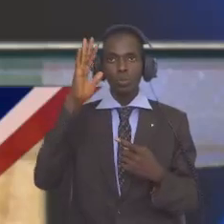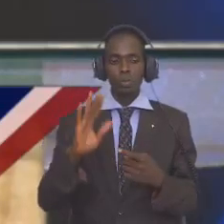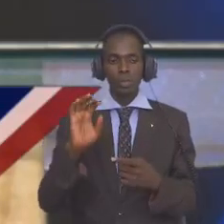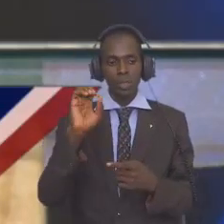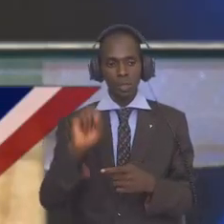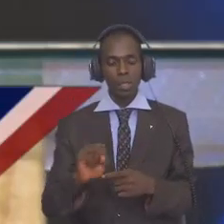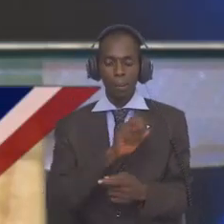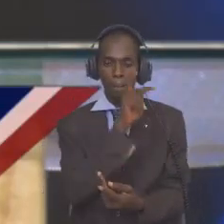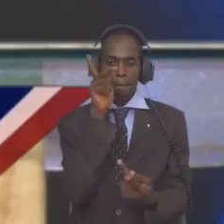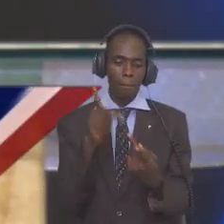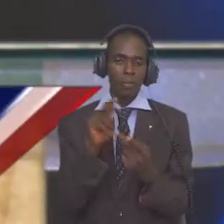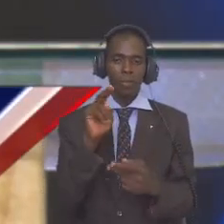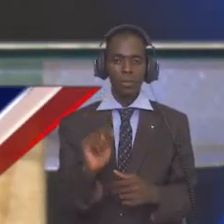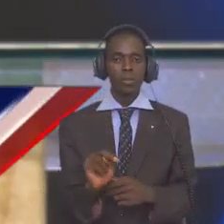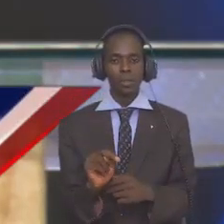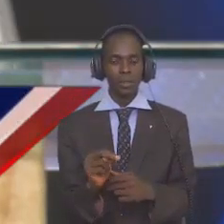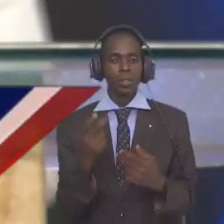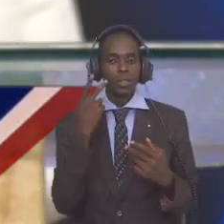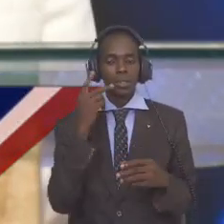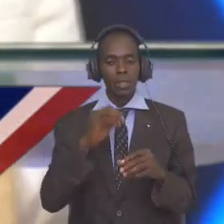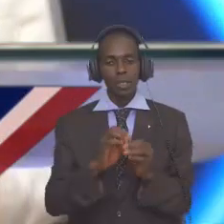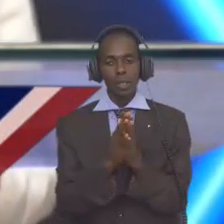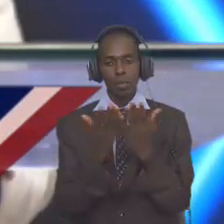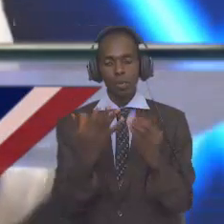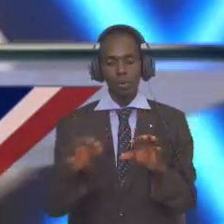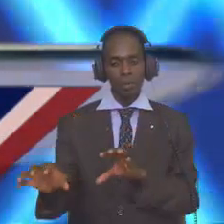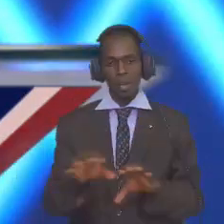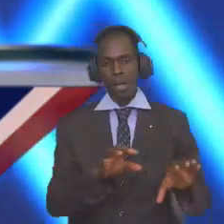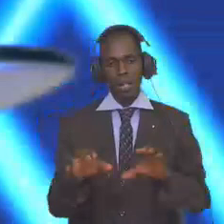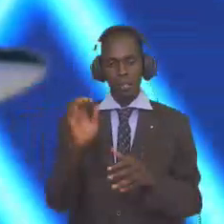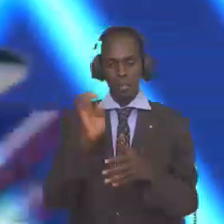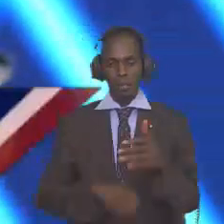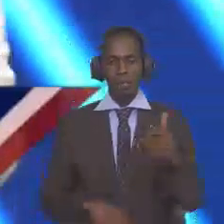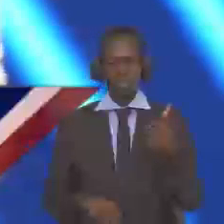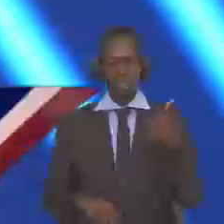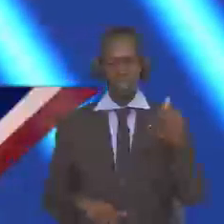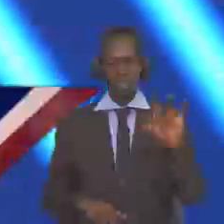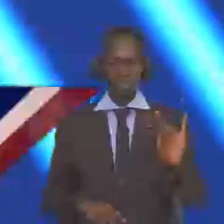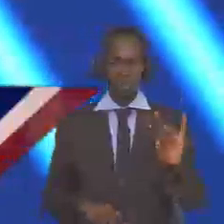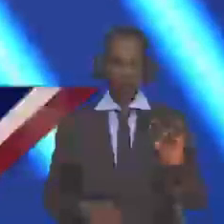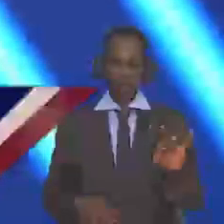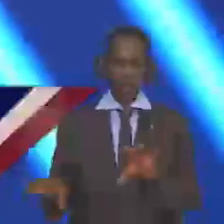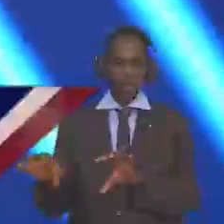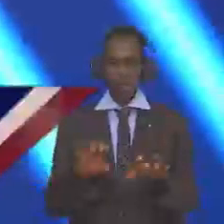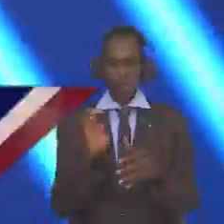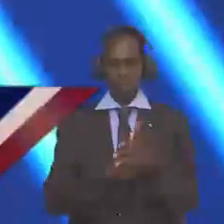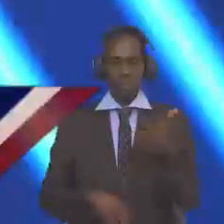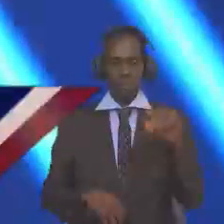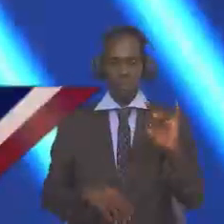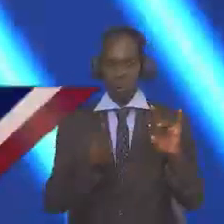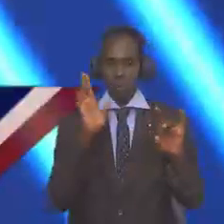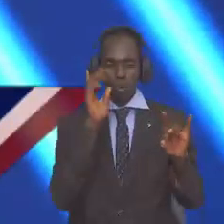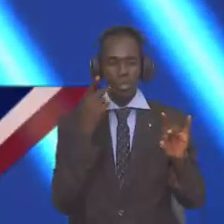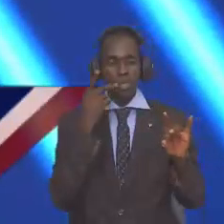preacher's perfection. We're coming to Acts chapter 18. Here we're meeting Aquila and